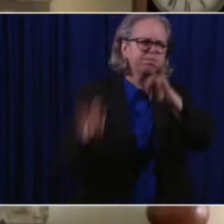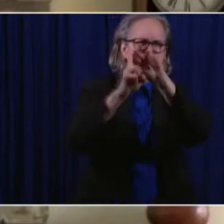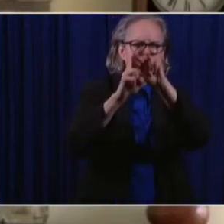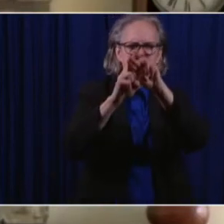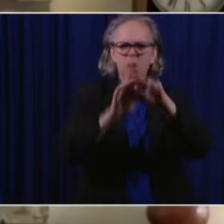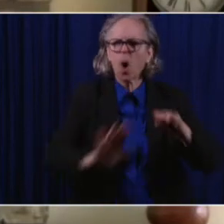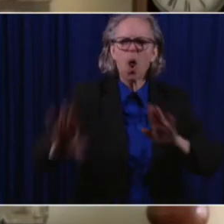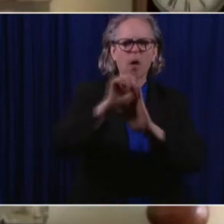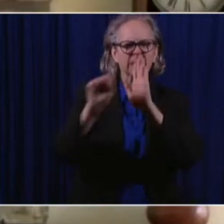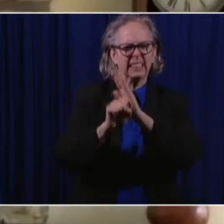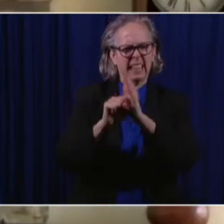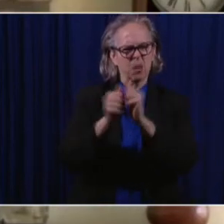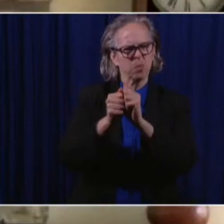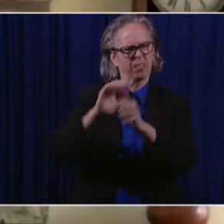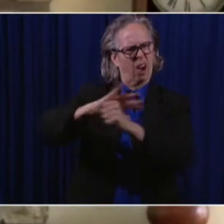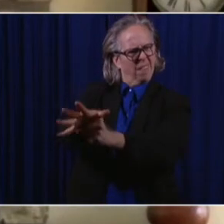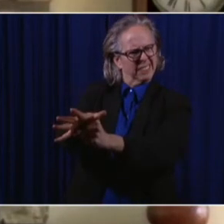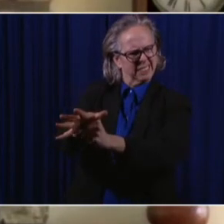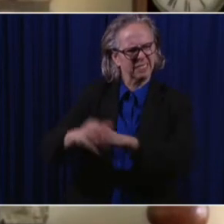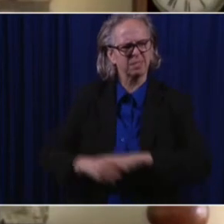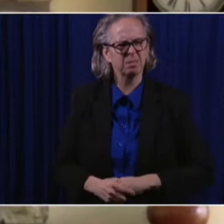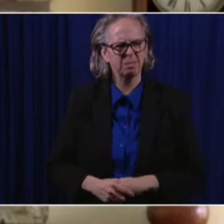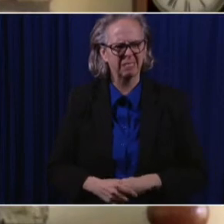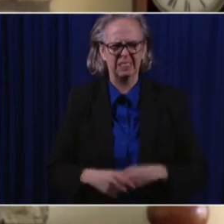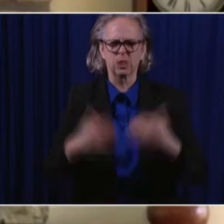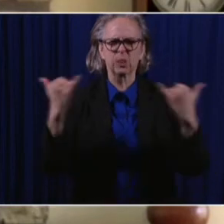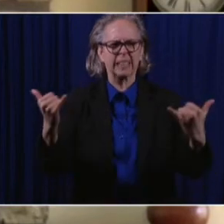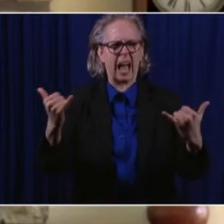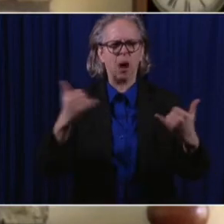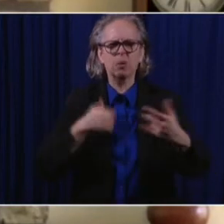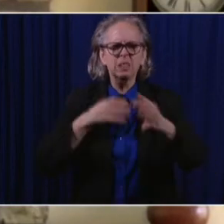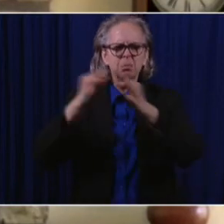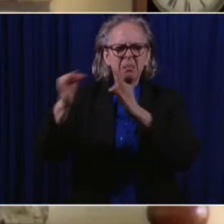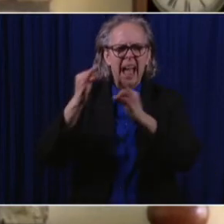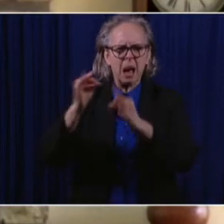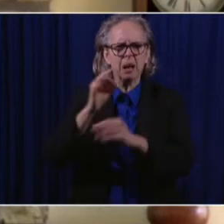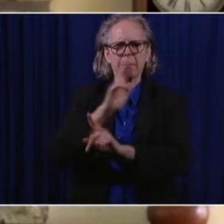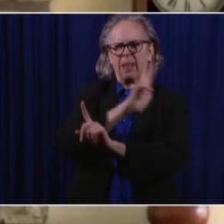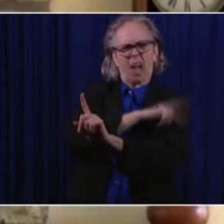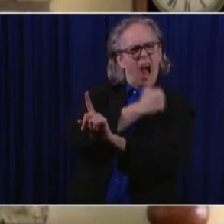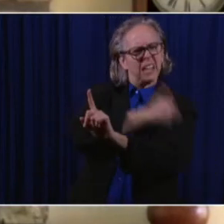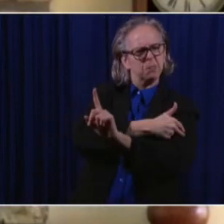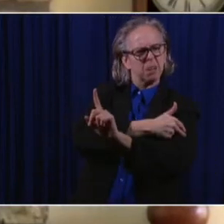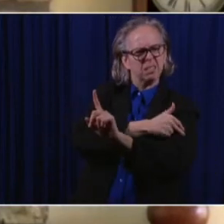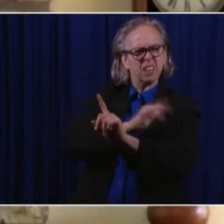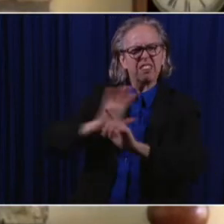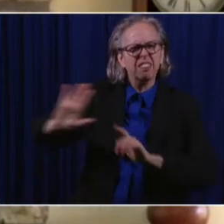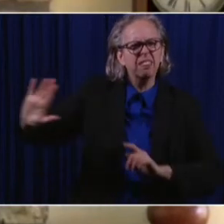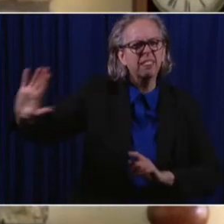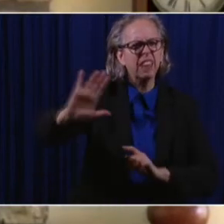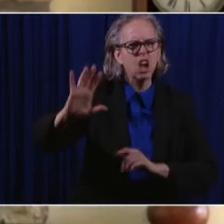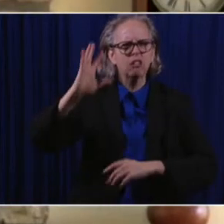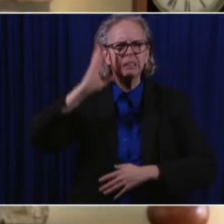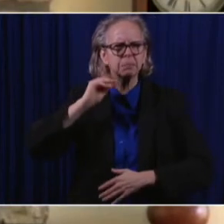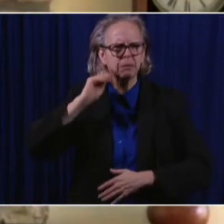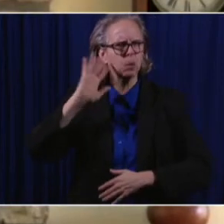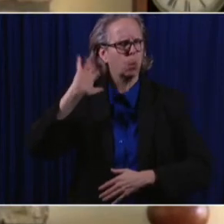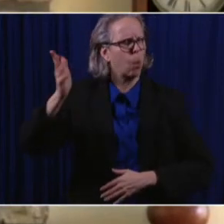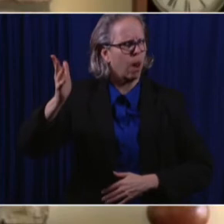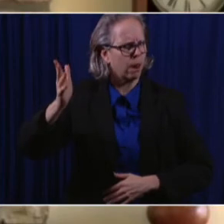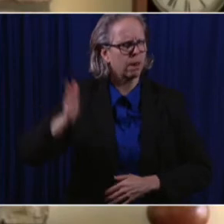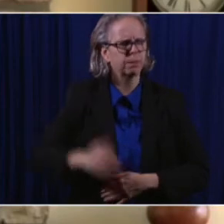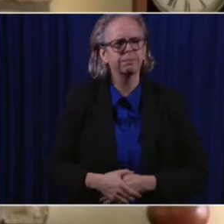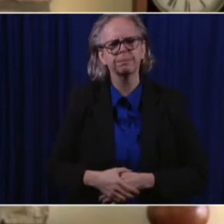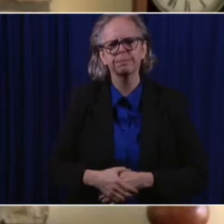better understanding of what's going on in our hospitals. I started my morning this morning a 6:30 call with the hospital zone leads